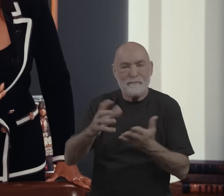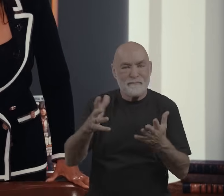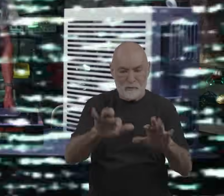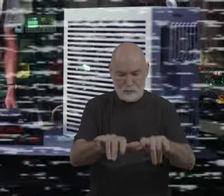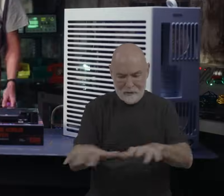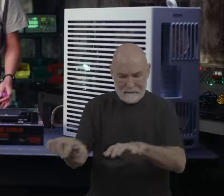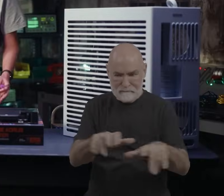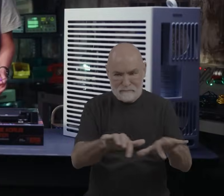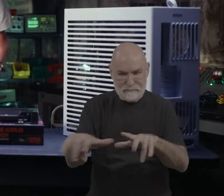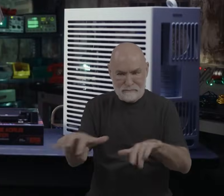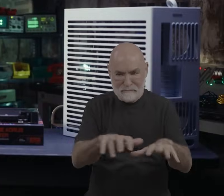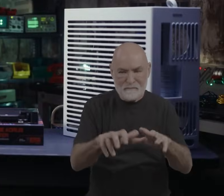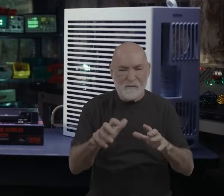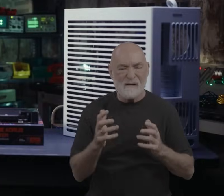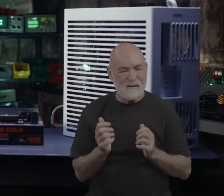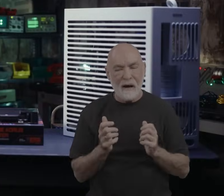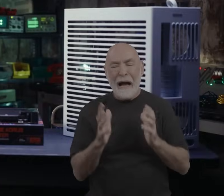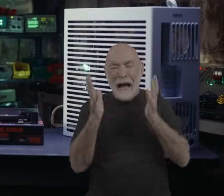downloading a driver.